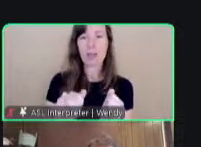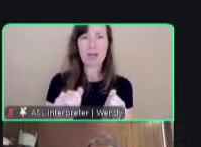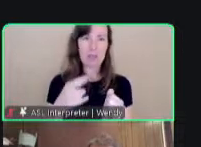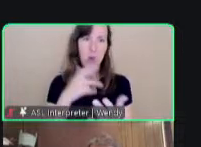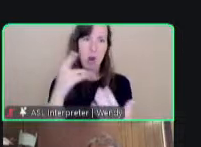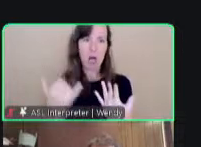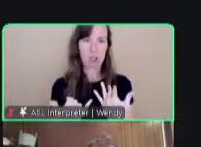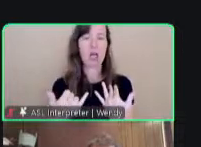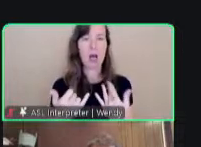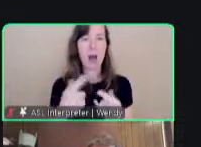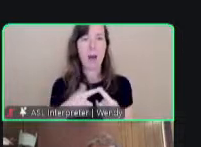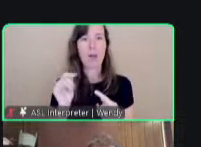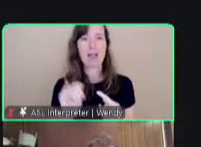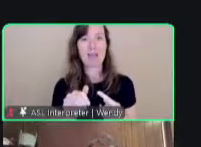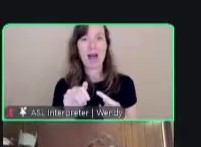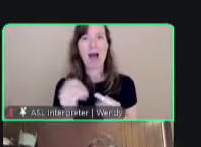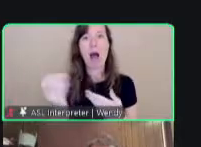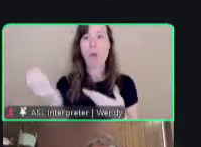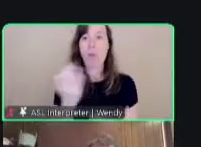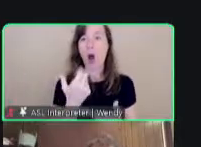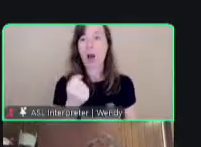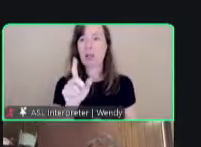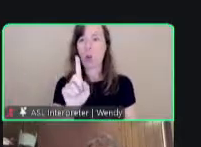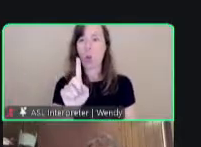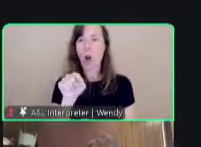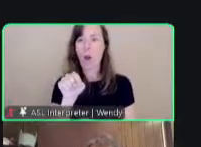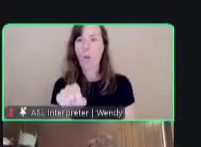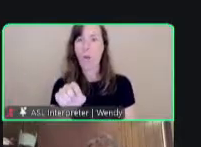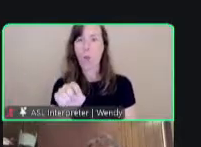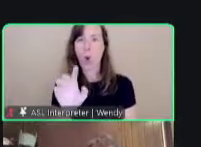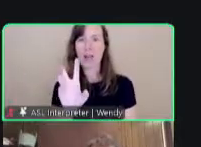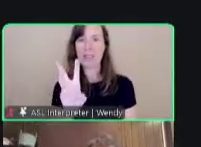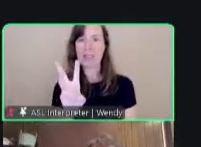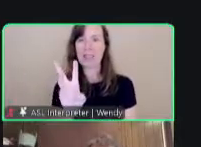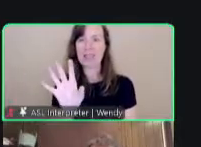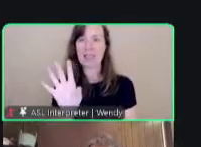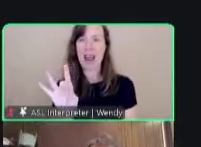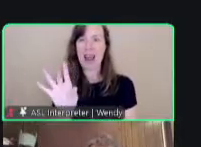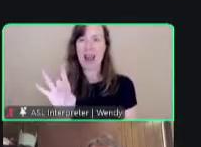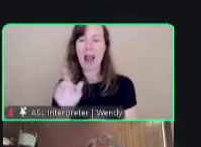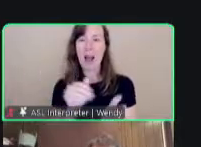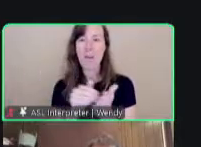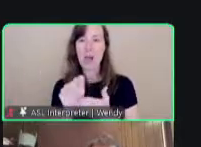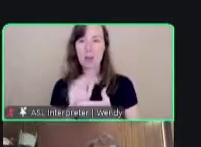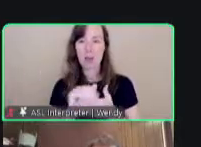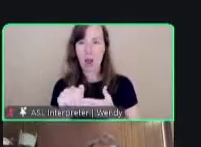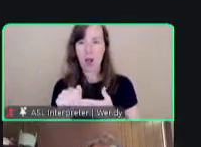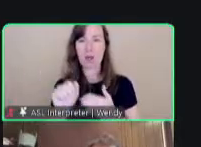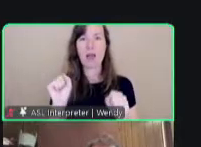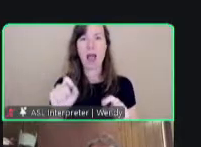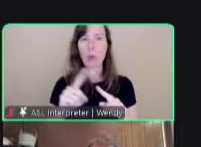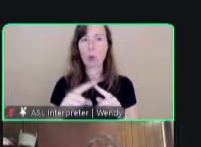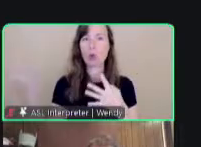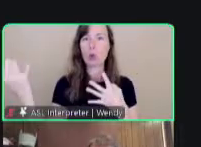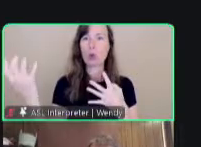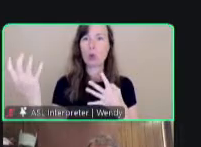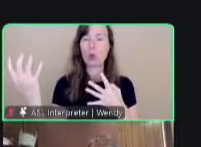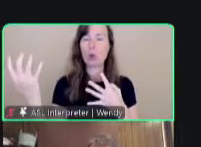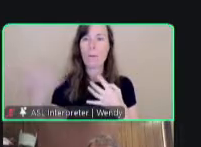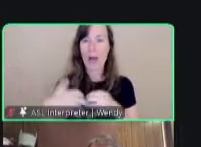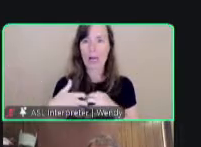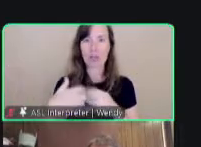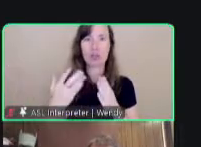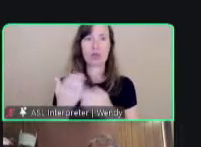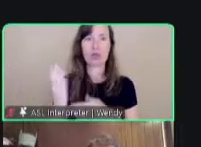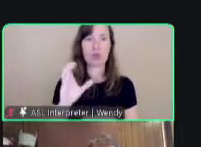us $1.668 million, and we were able to get a match through CIS and the Clean Water Partnership. So that's about